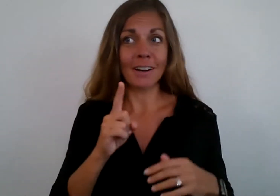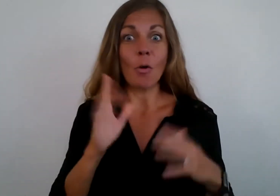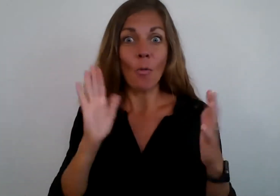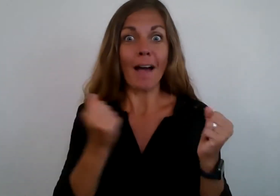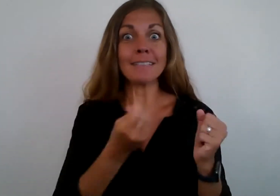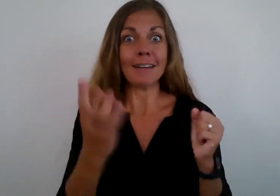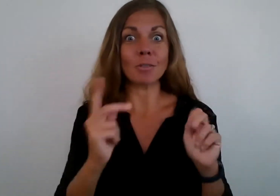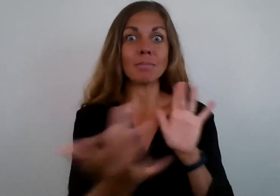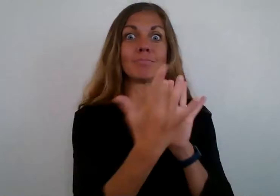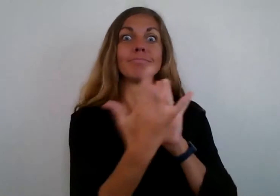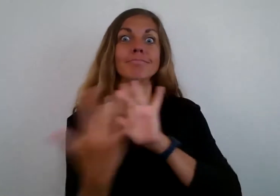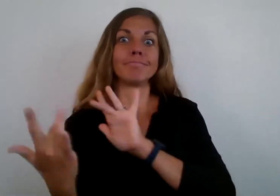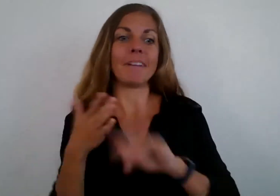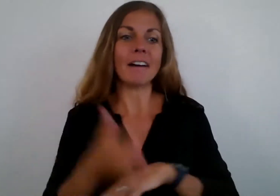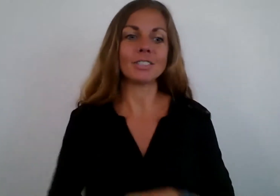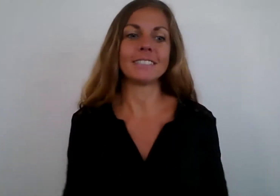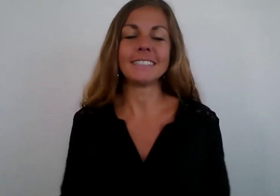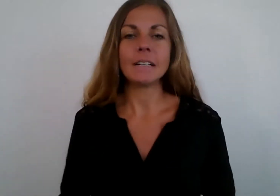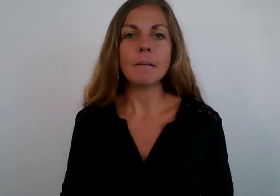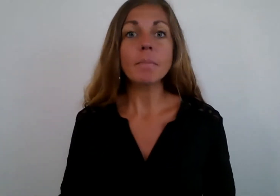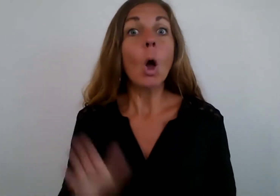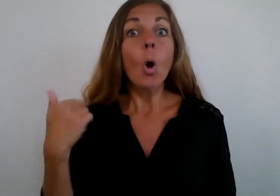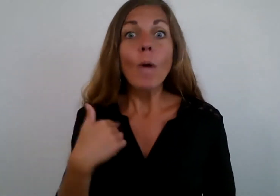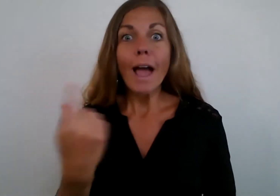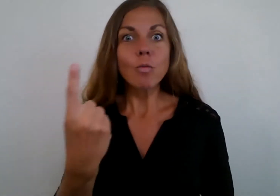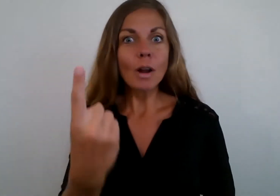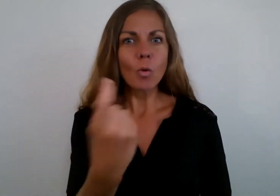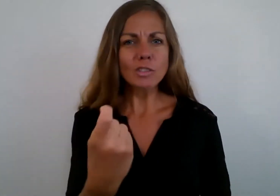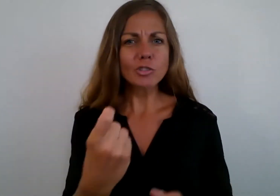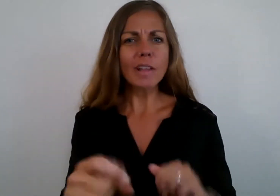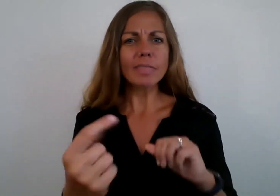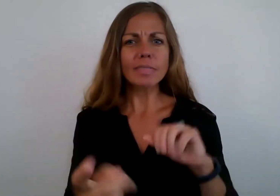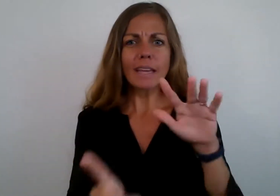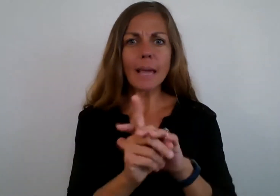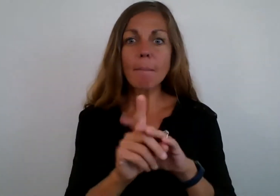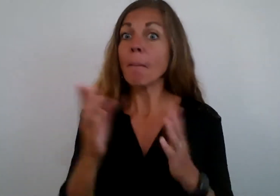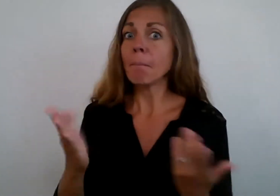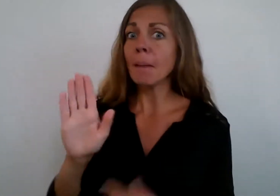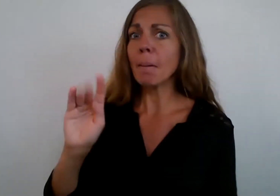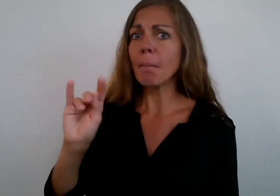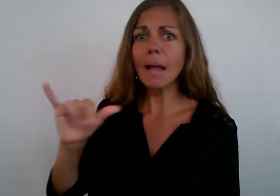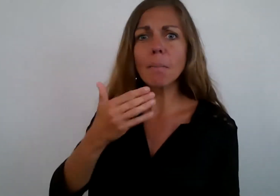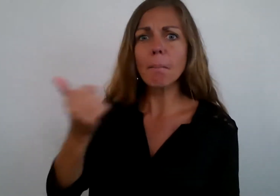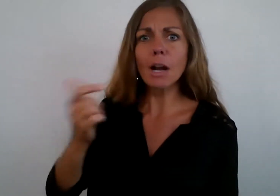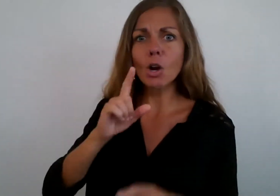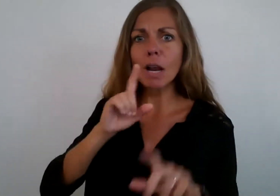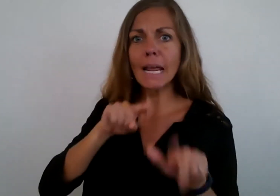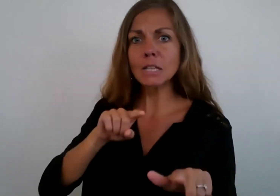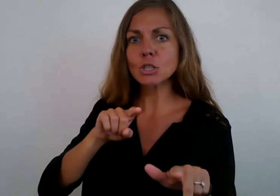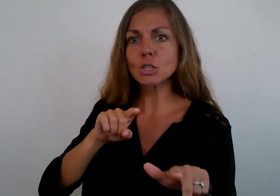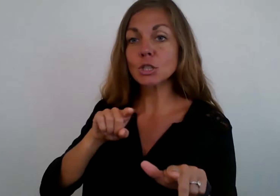them after this. We have a question that came in. Maybe Betty might be a good person.